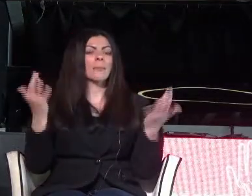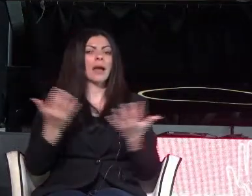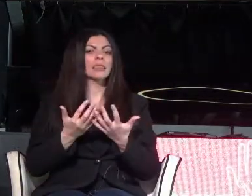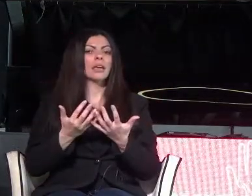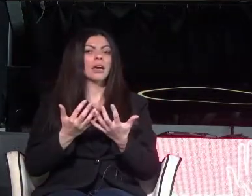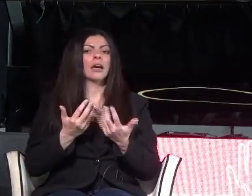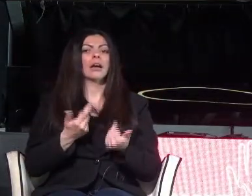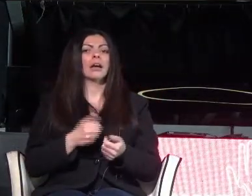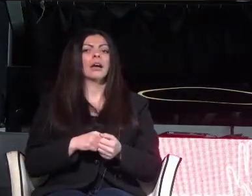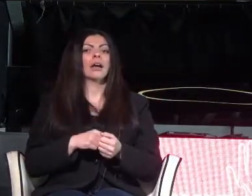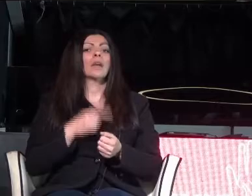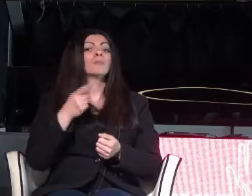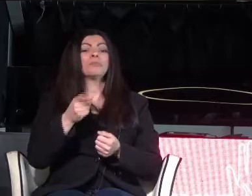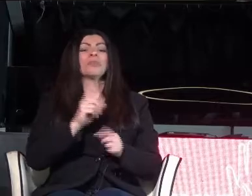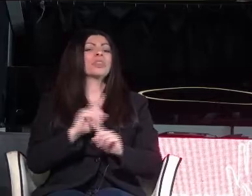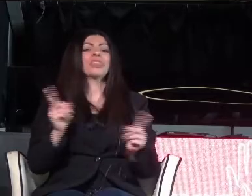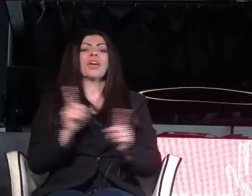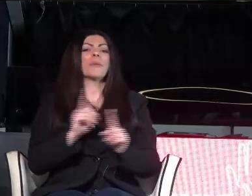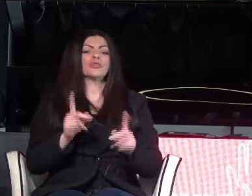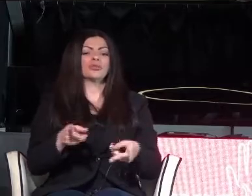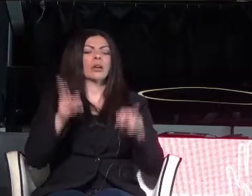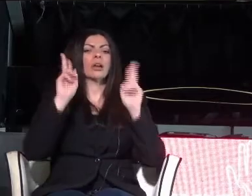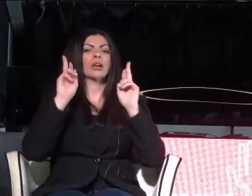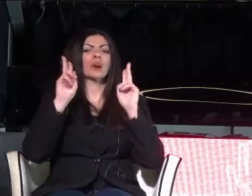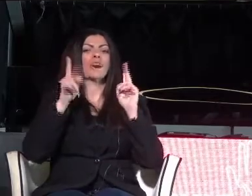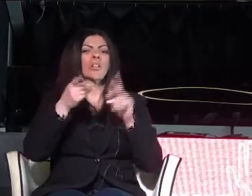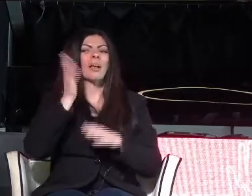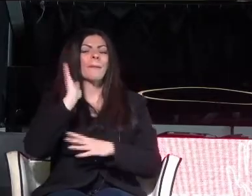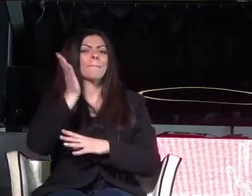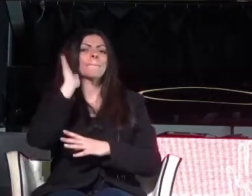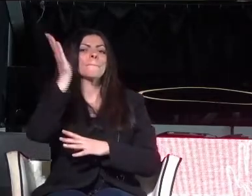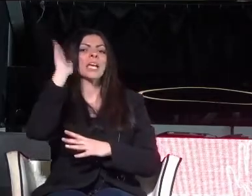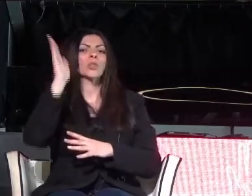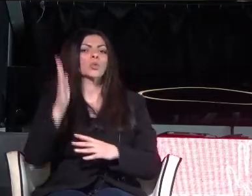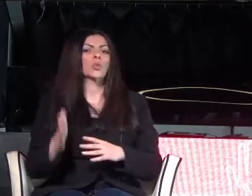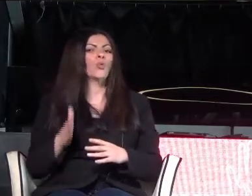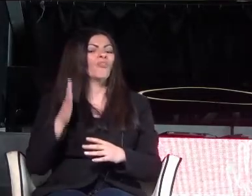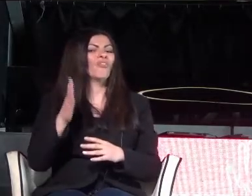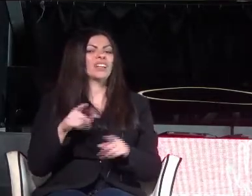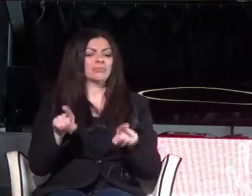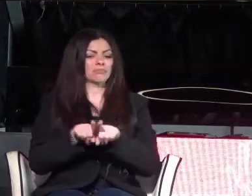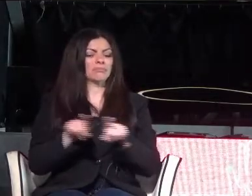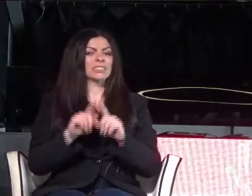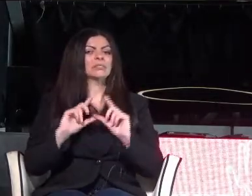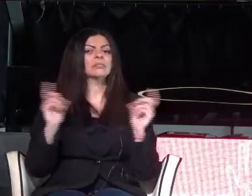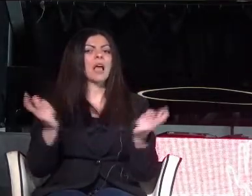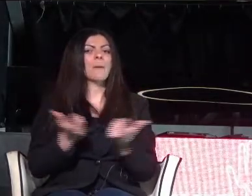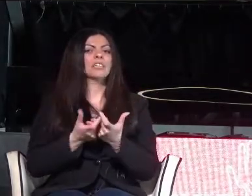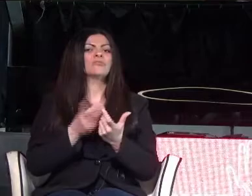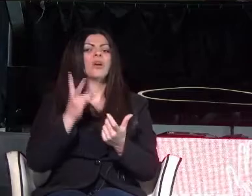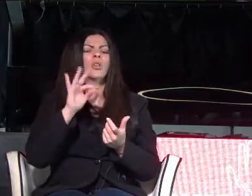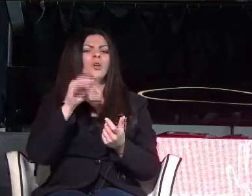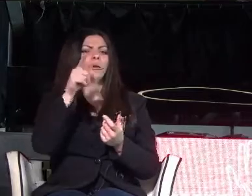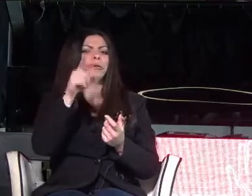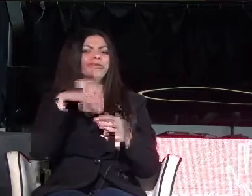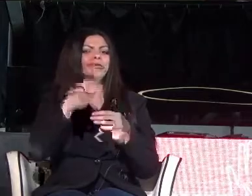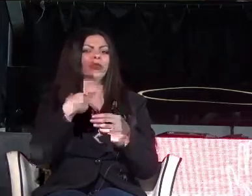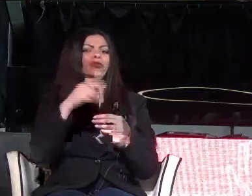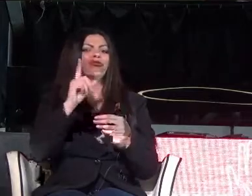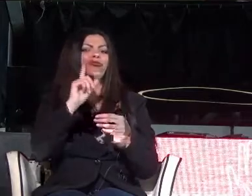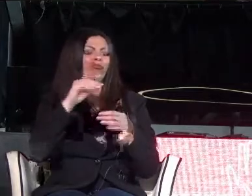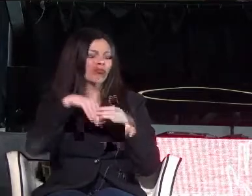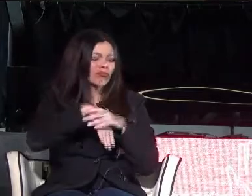family. However, my auntie's son was there in the back of the car, trying to pass the border with his parents. Stuffed in